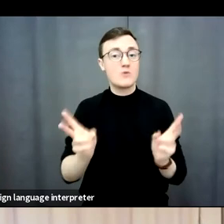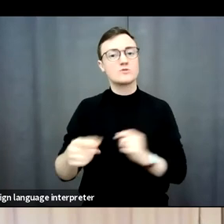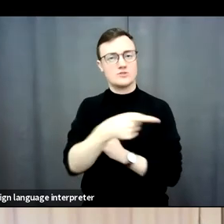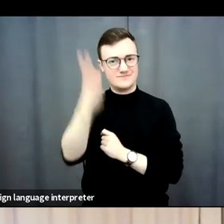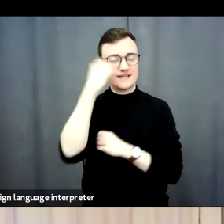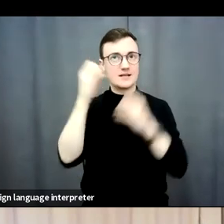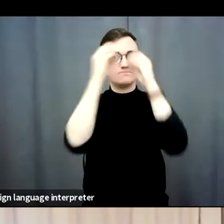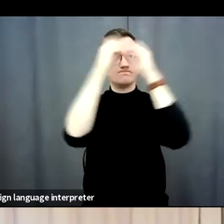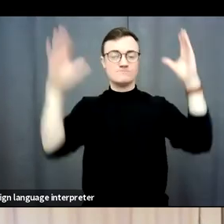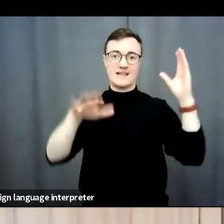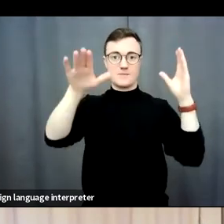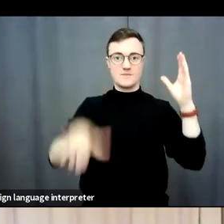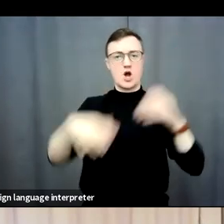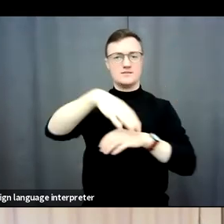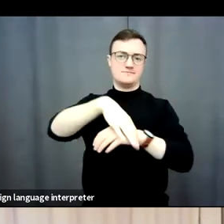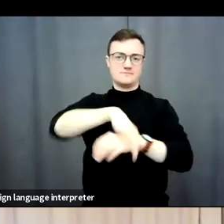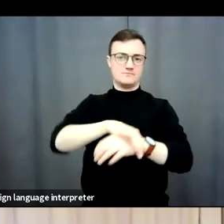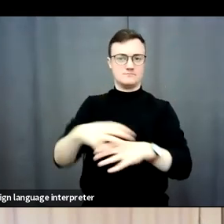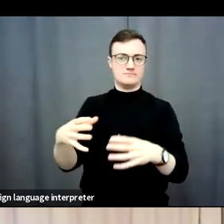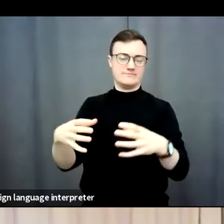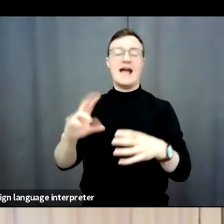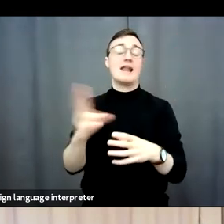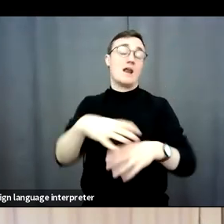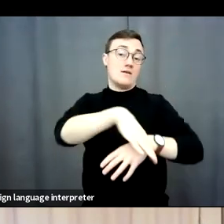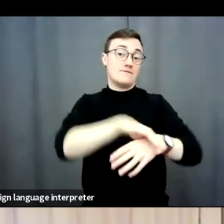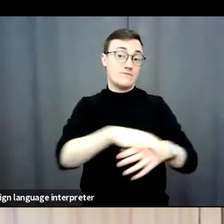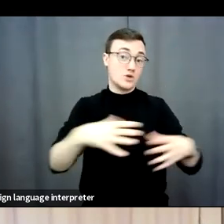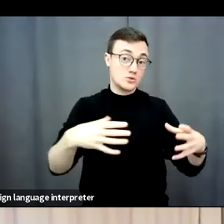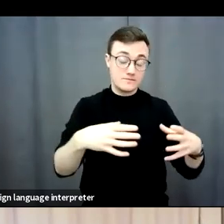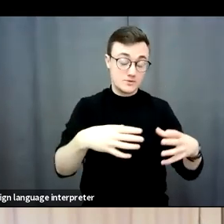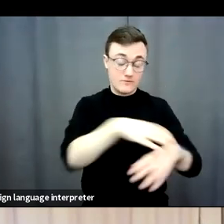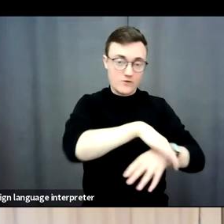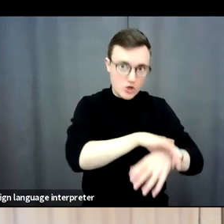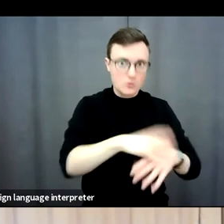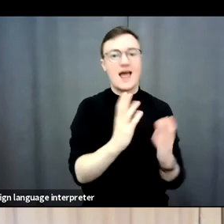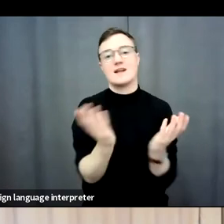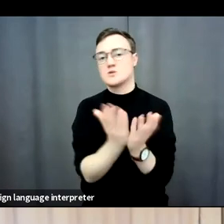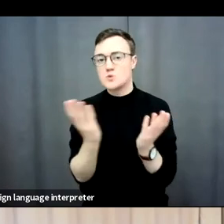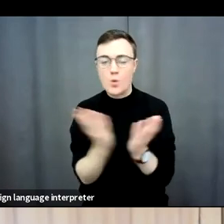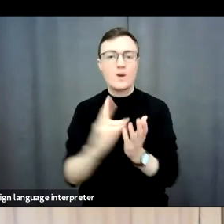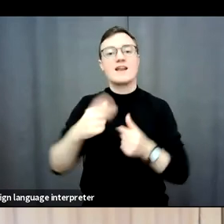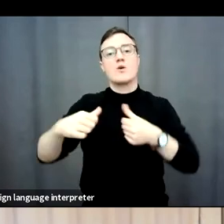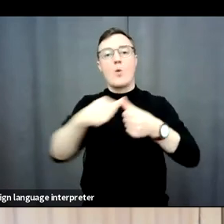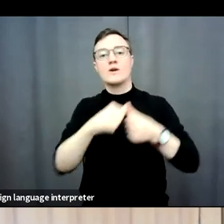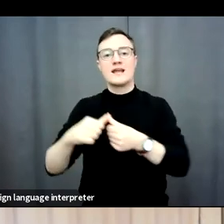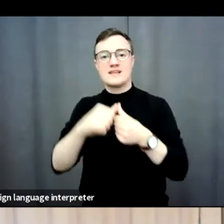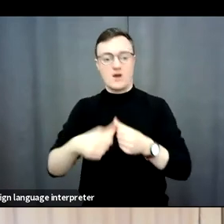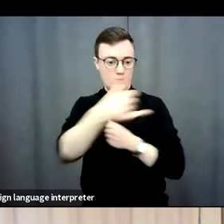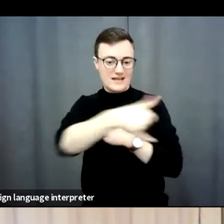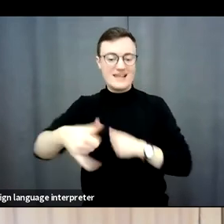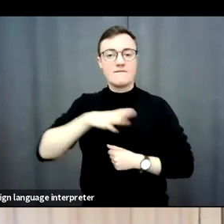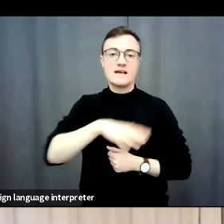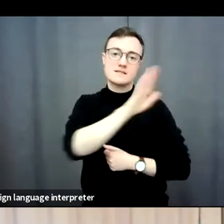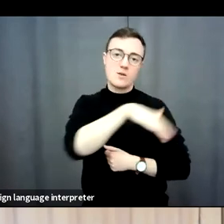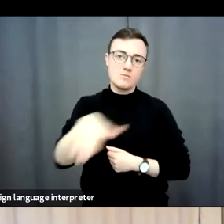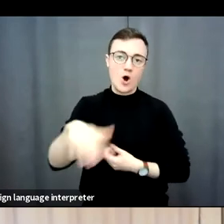or a preschool or something, school, an organization that includes children and youth